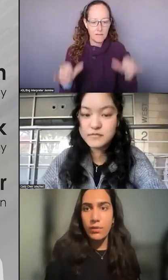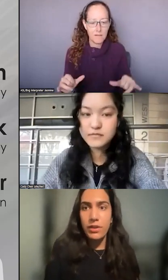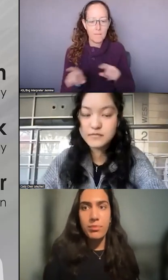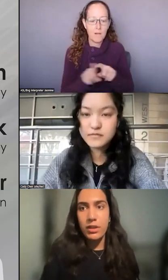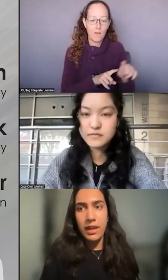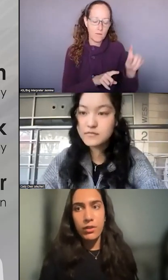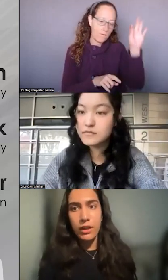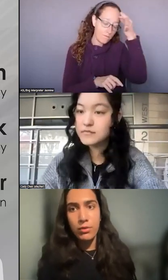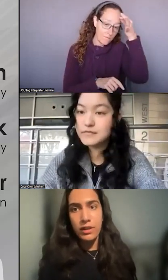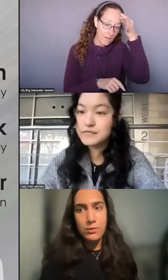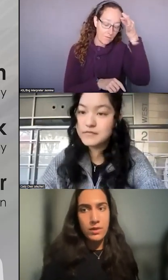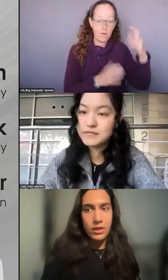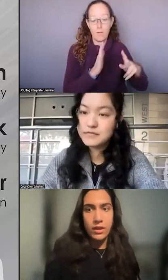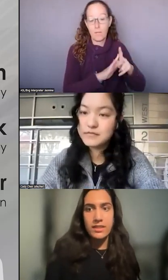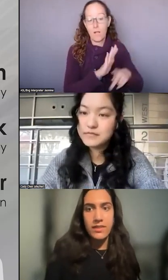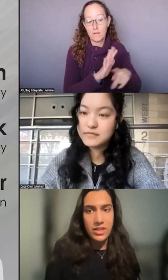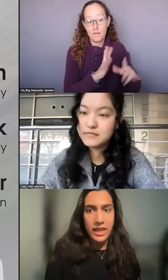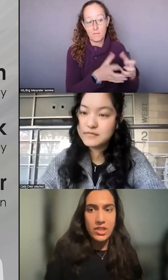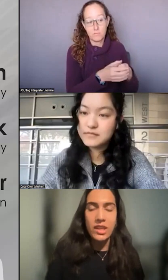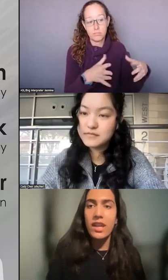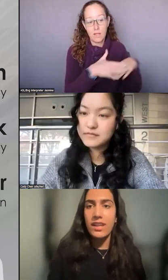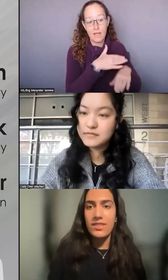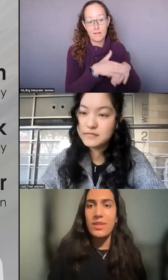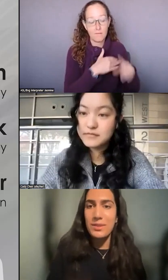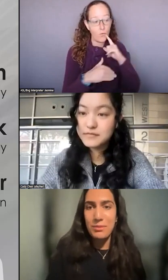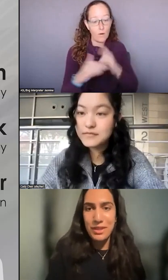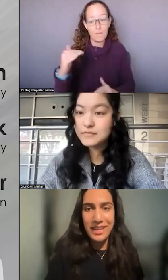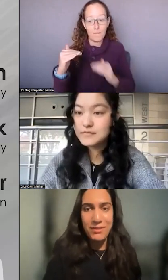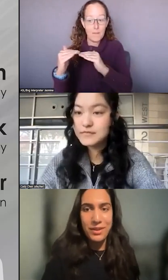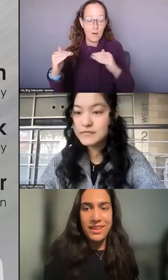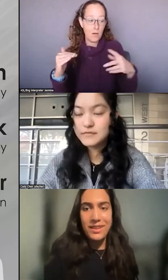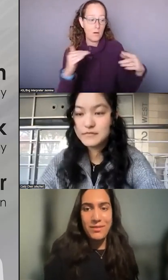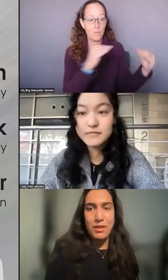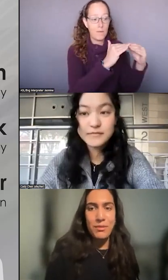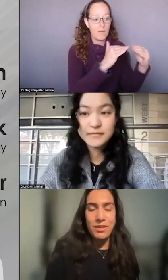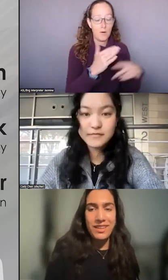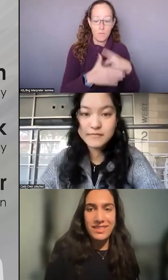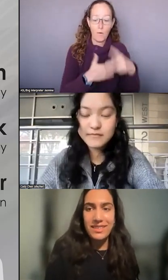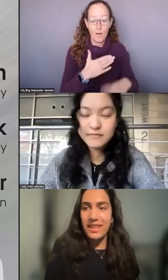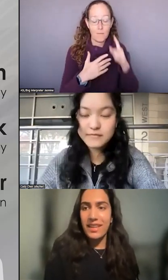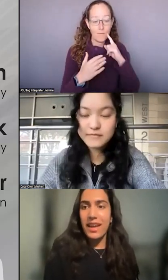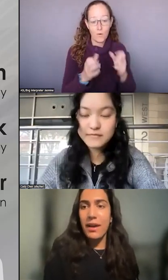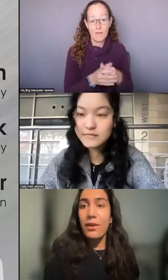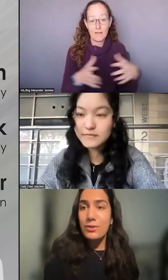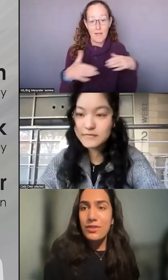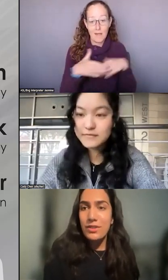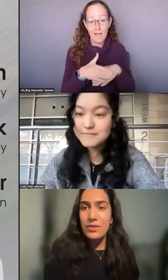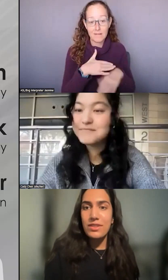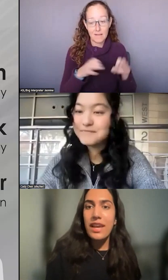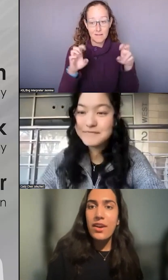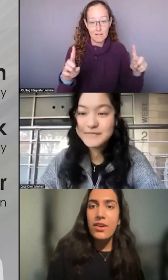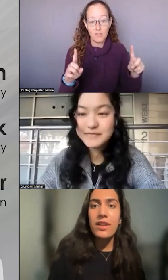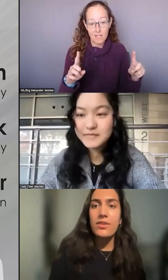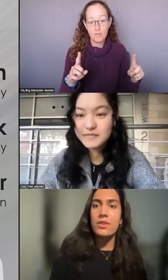to novel peer-to-peer behavioral health programs within the context of education. So thank you so much, Katie, for being with us. I'd also love to